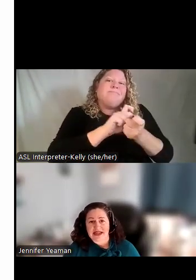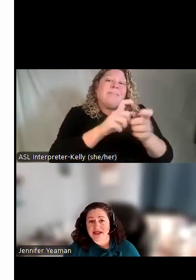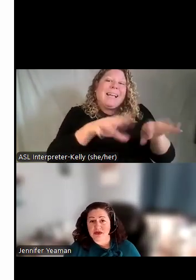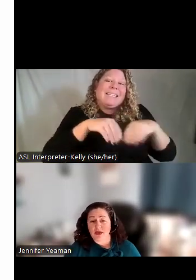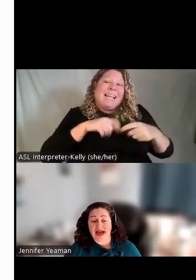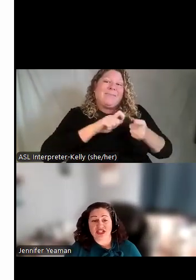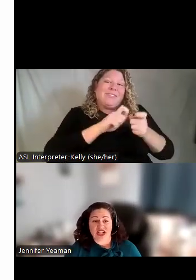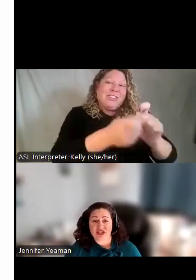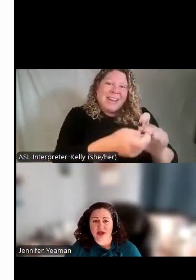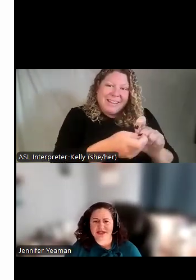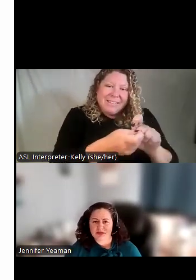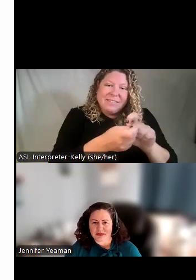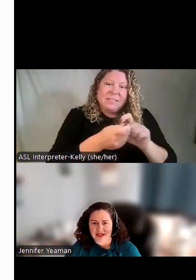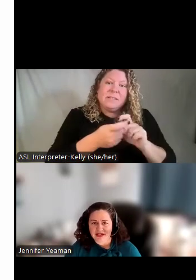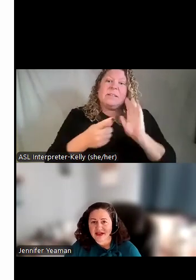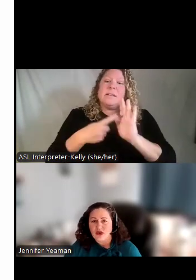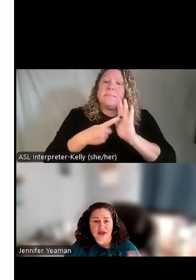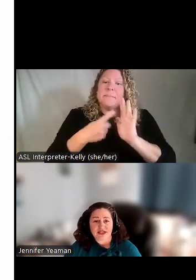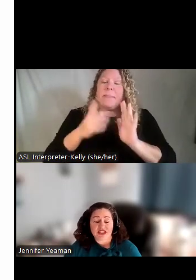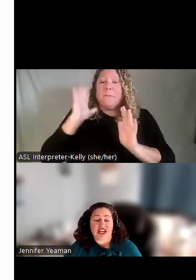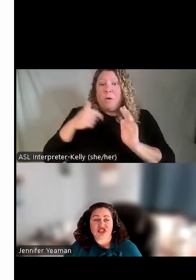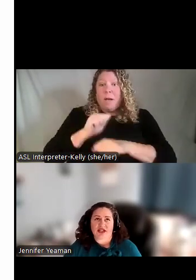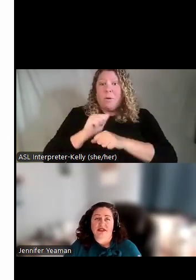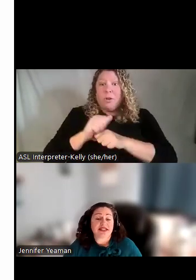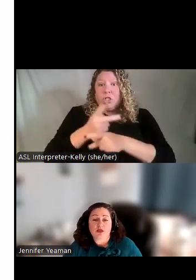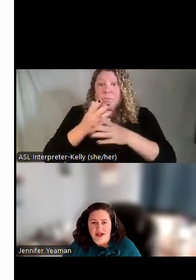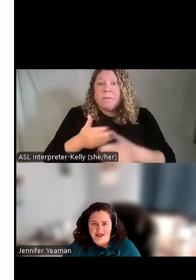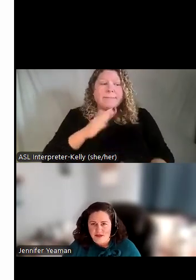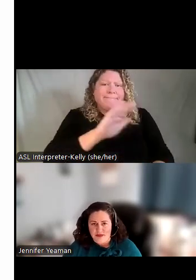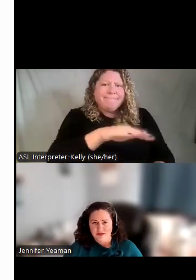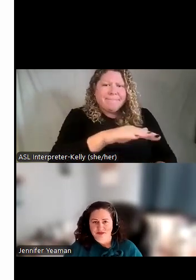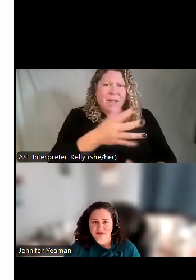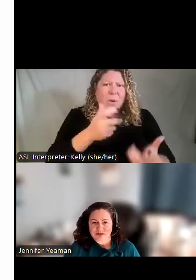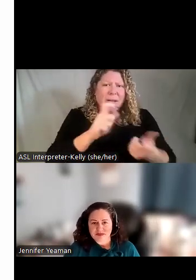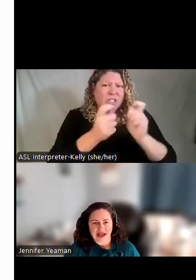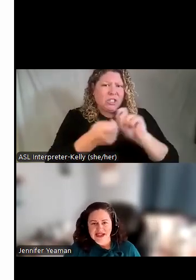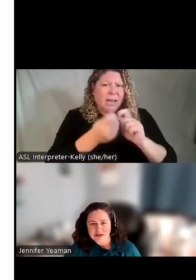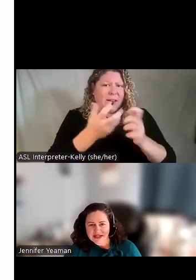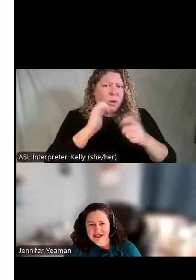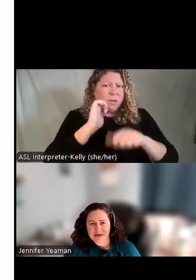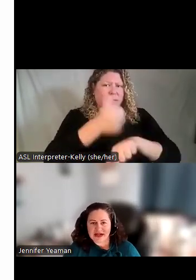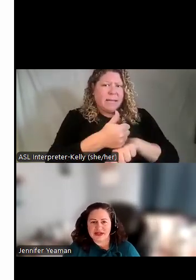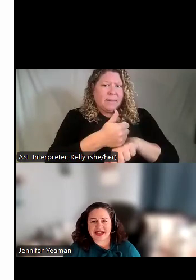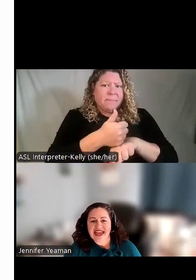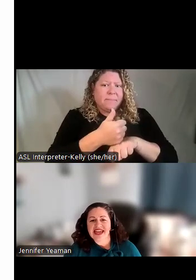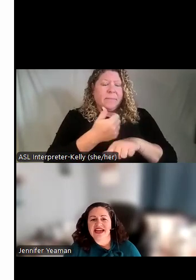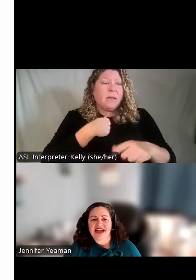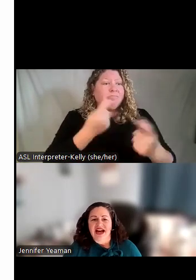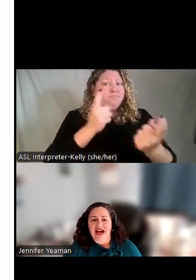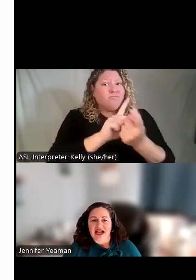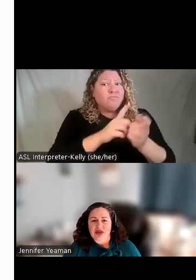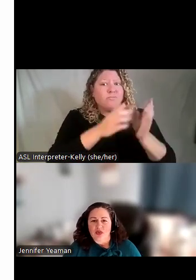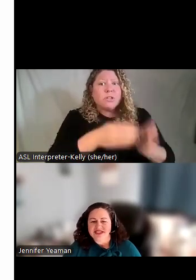to them and I let them know I had a change I wanted to implement or a change that the team wanted to implement. I'd come up to them and I'd be like,